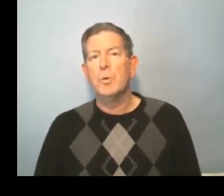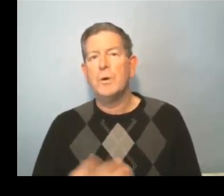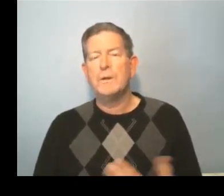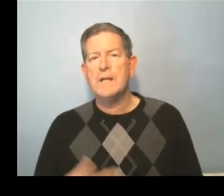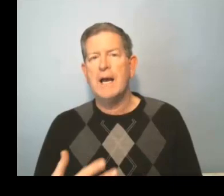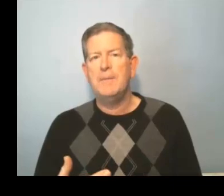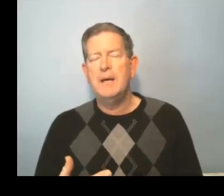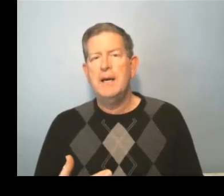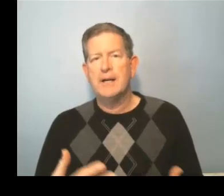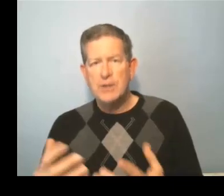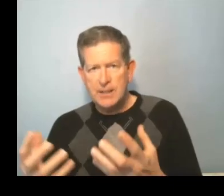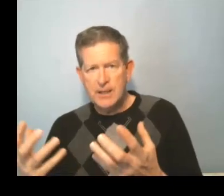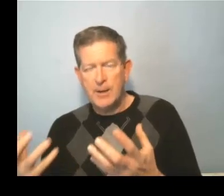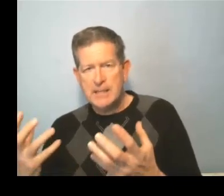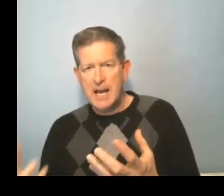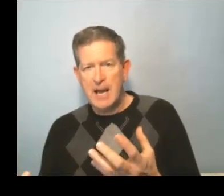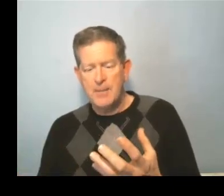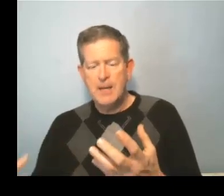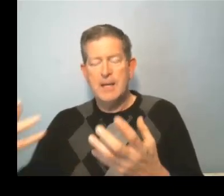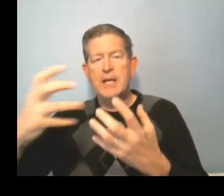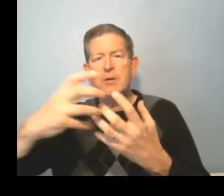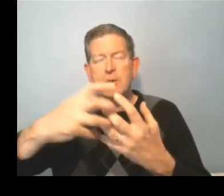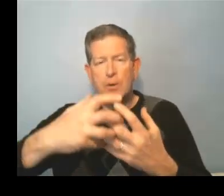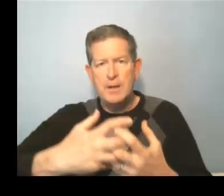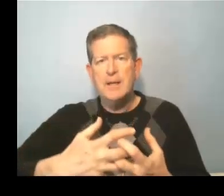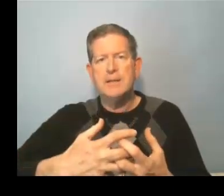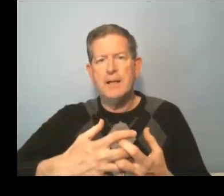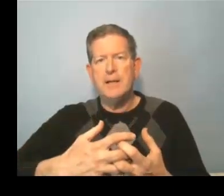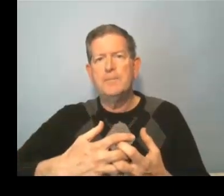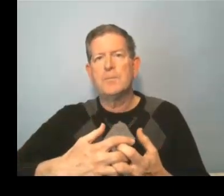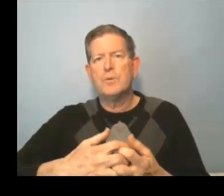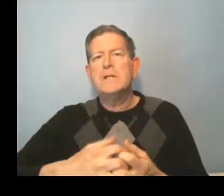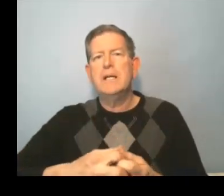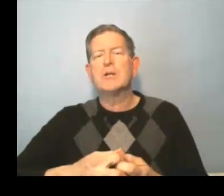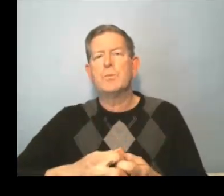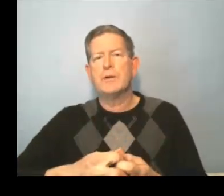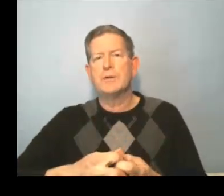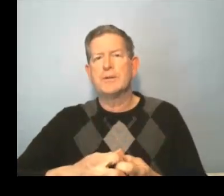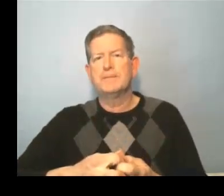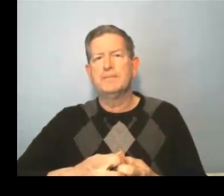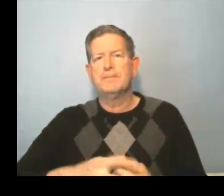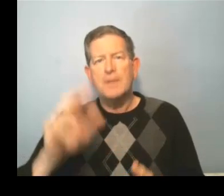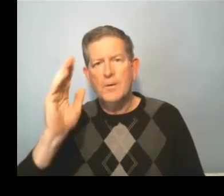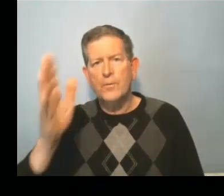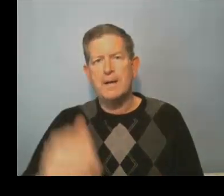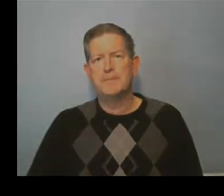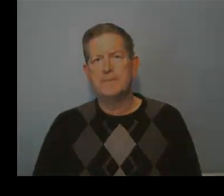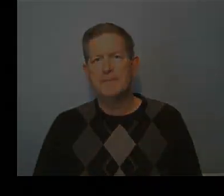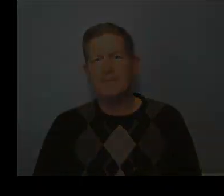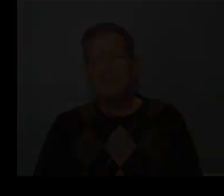2.15, to work with time and to start to integrate time into your daily routine expressions. Au revoir.